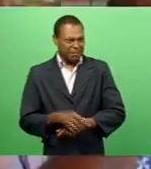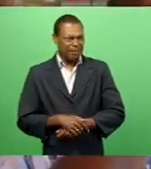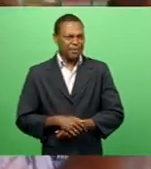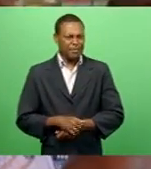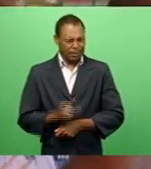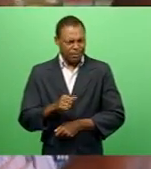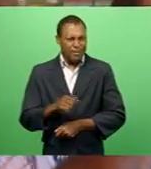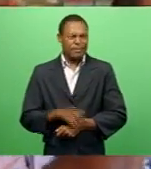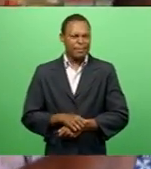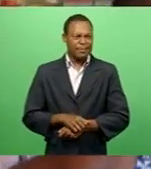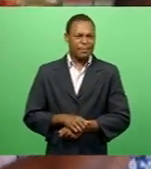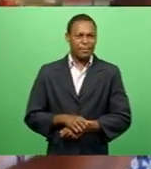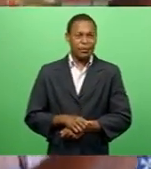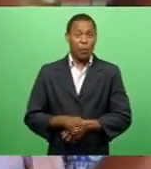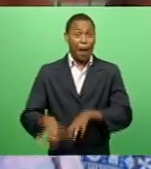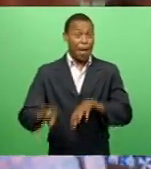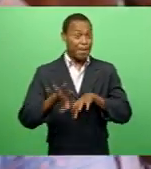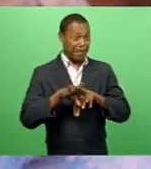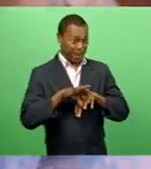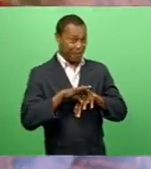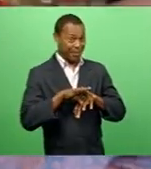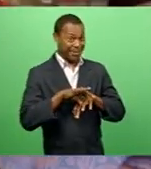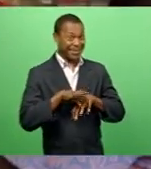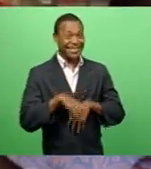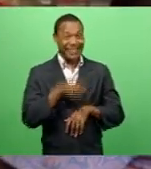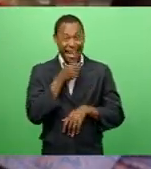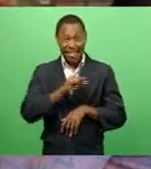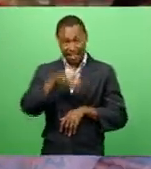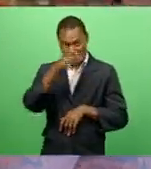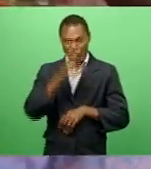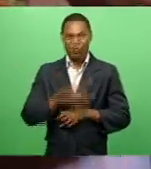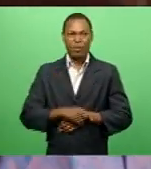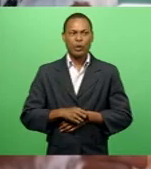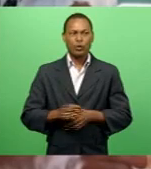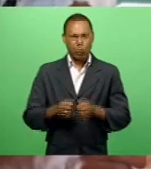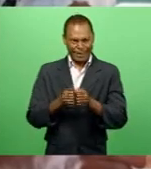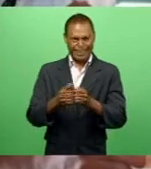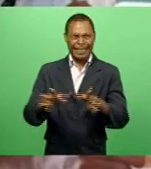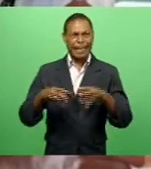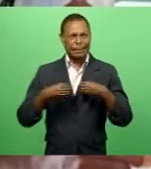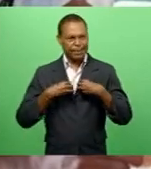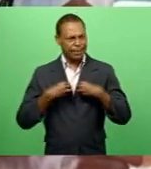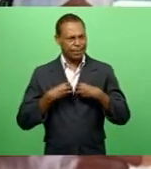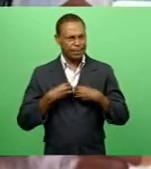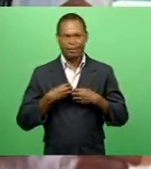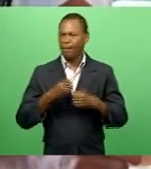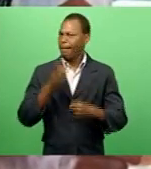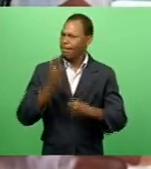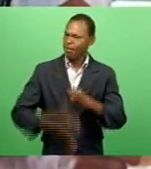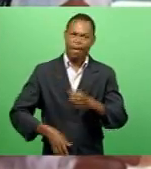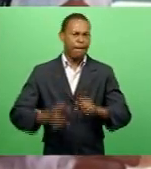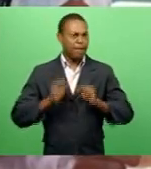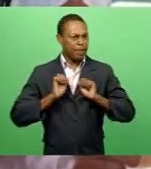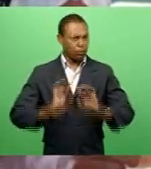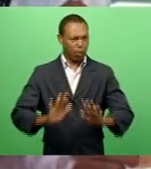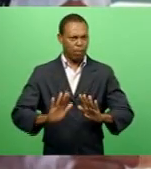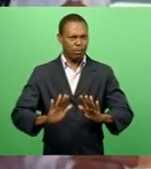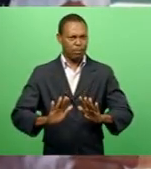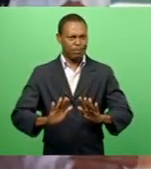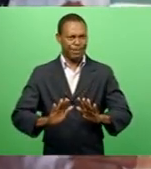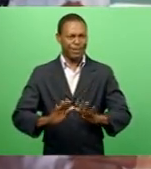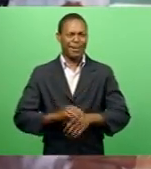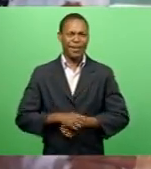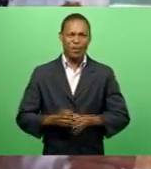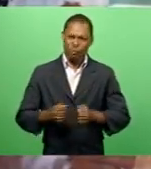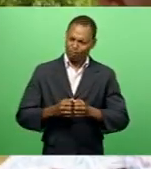okay. Married in Kandavu, Wilami says setting up a business was a challenge, but that never stopped him from opening the advanced store. Very